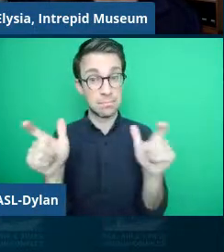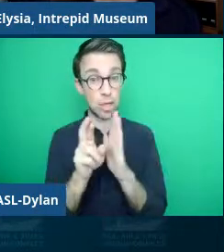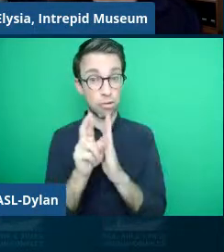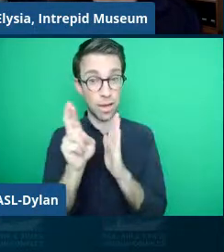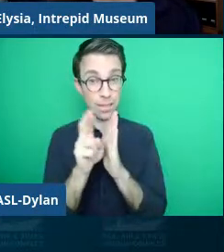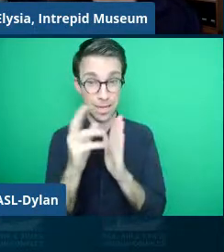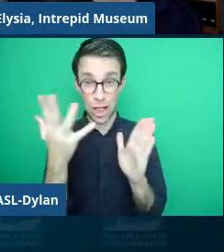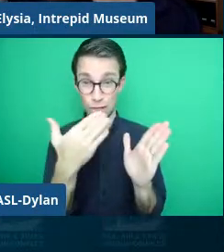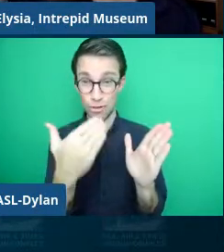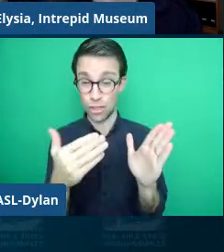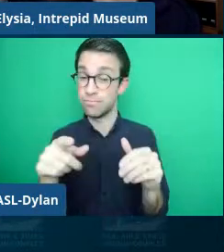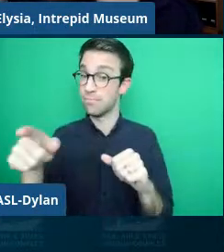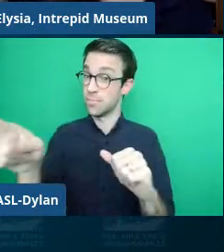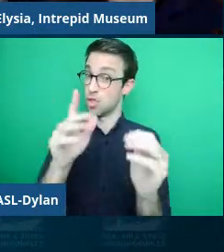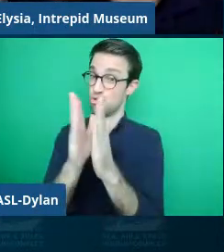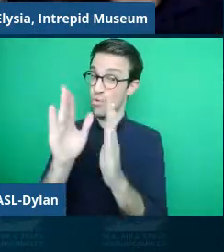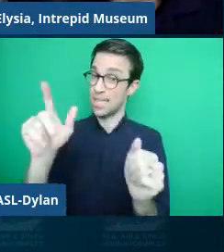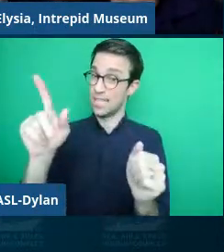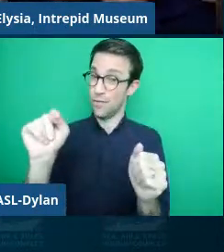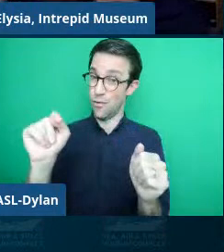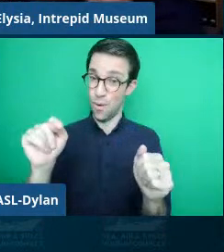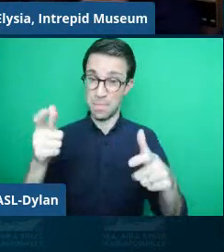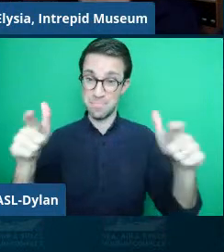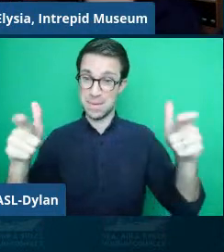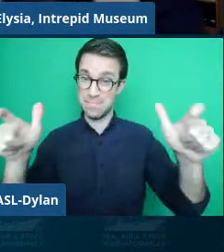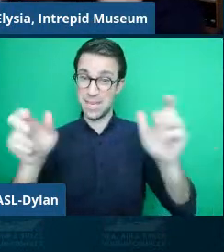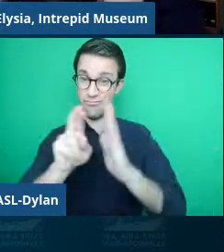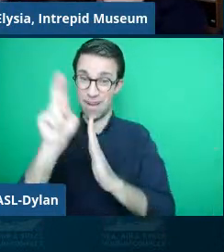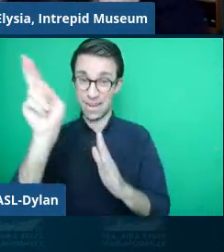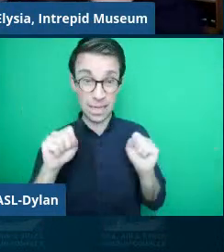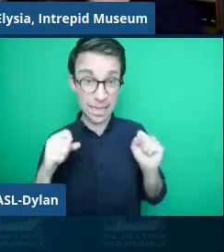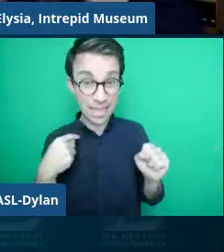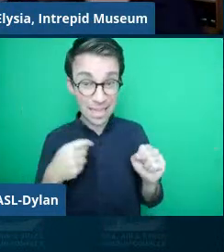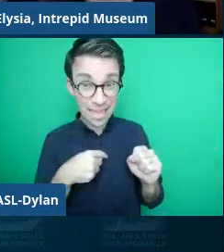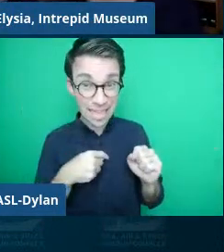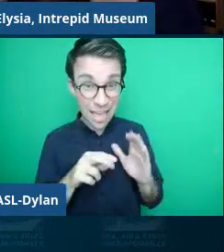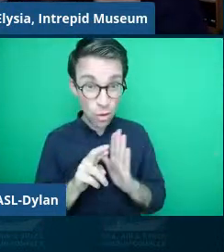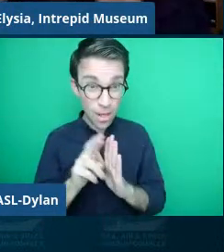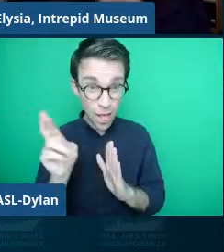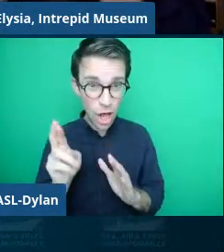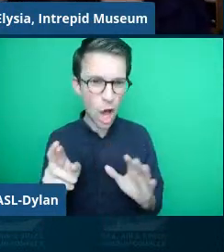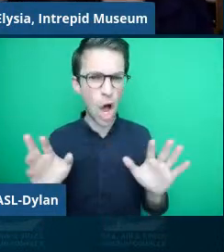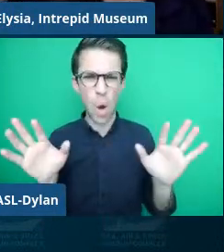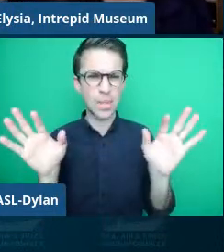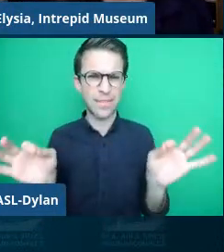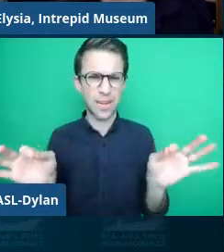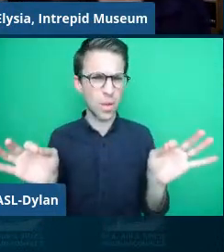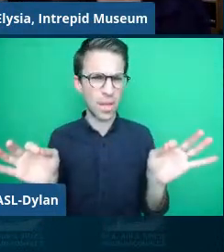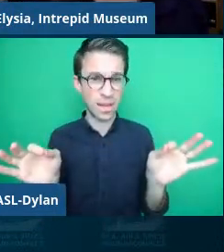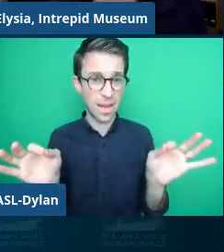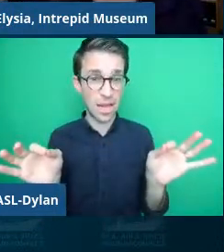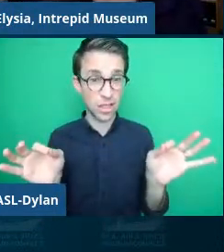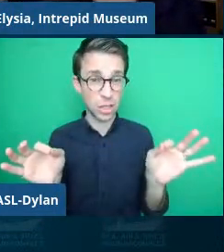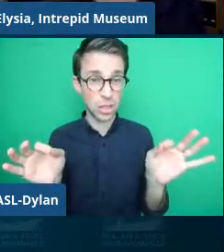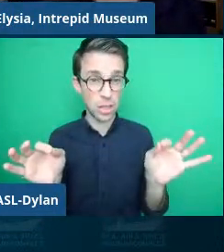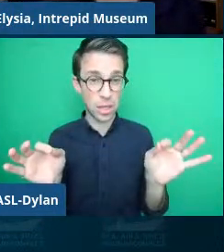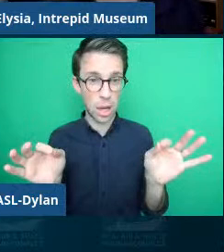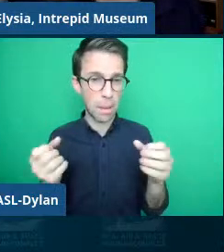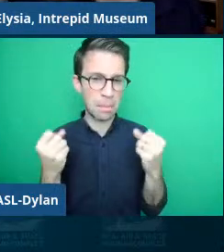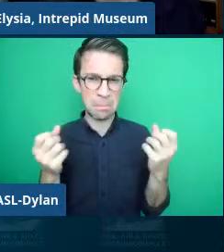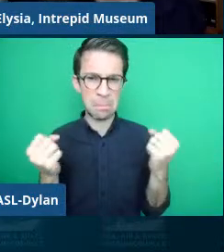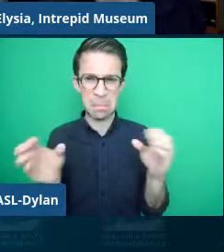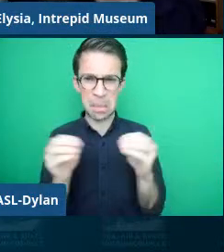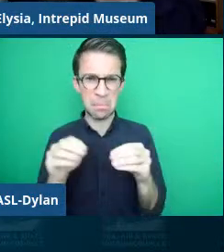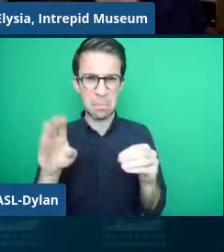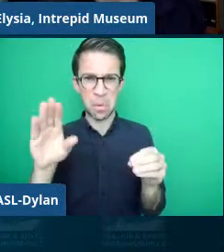for it, good? guys. You asked for it. Can we launch Let's, it? What will happen? Oh, absolutely. Here, look, we could actually just put more boosters on it. And